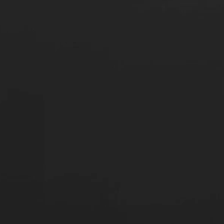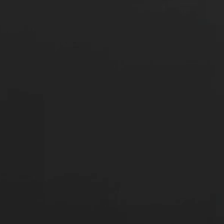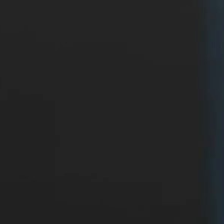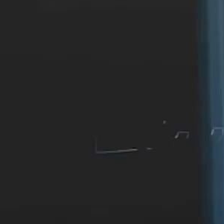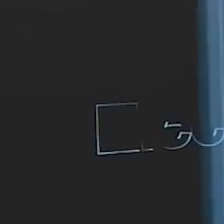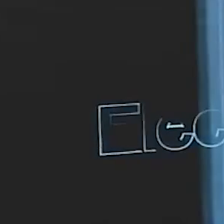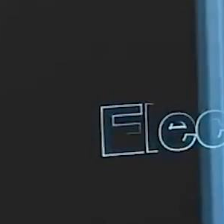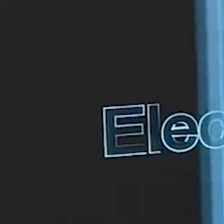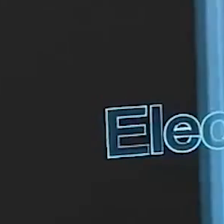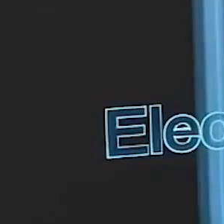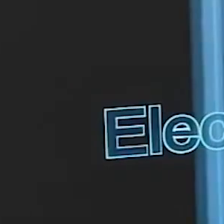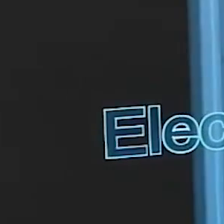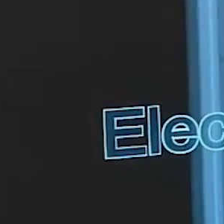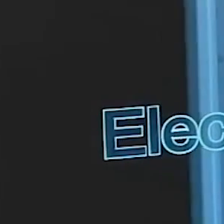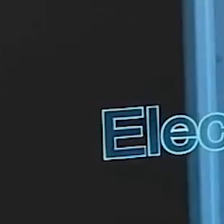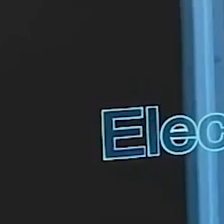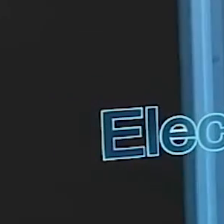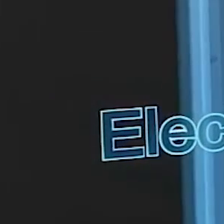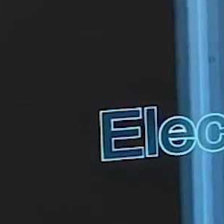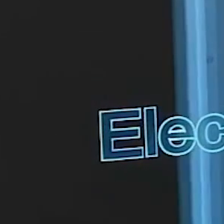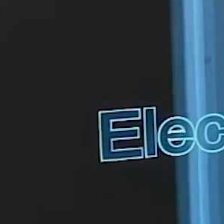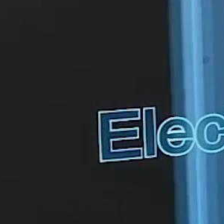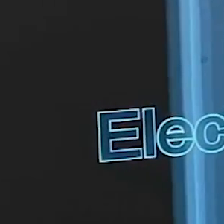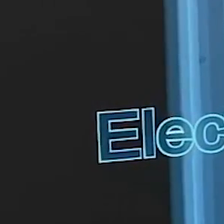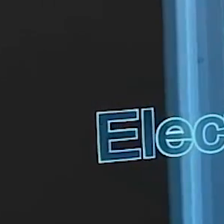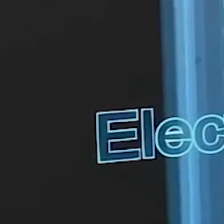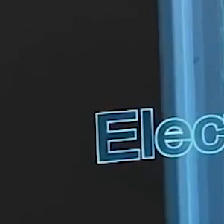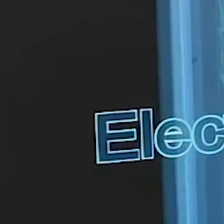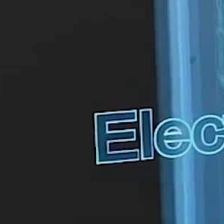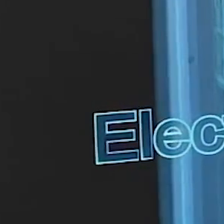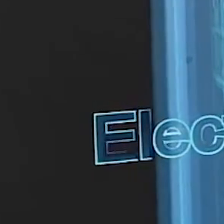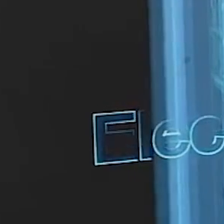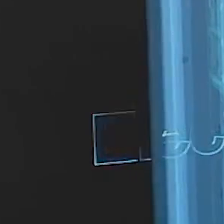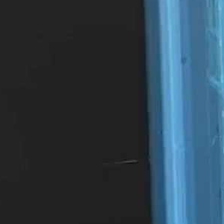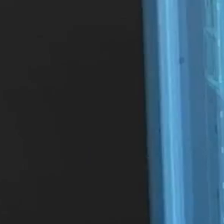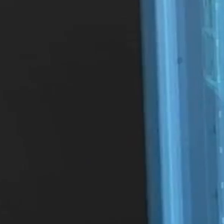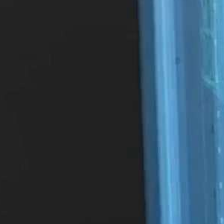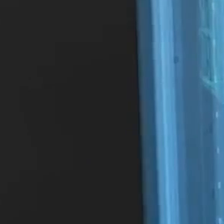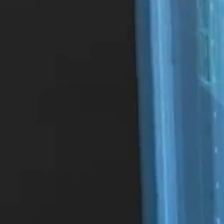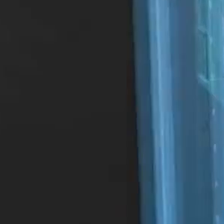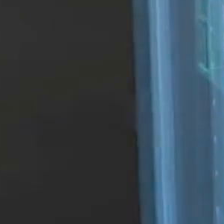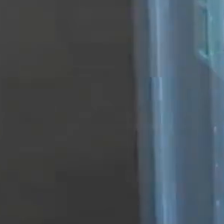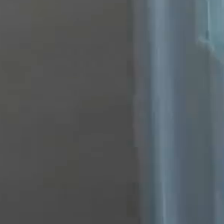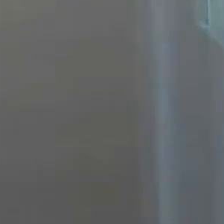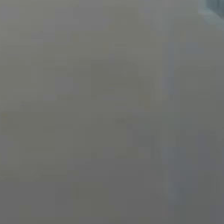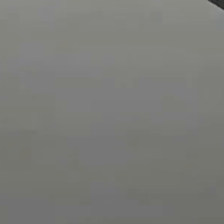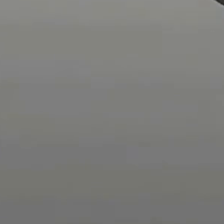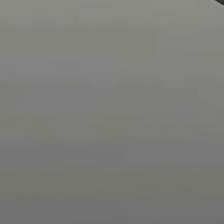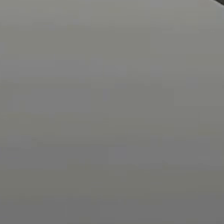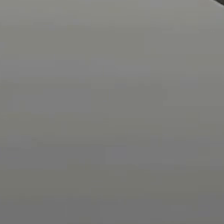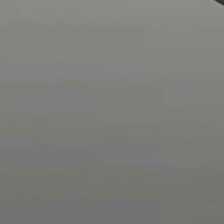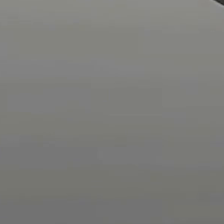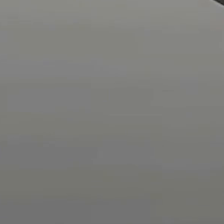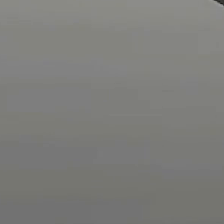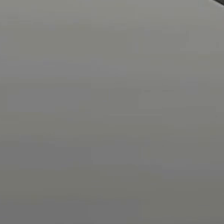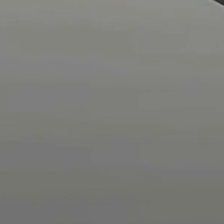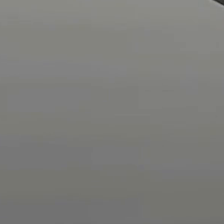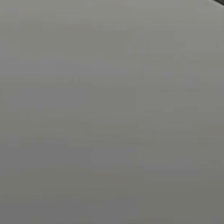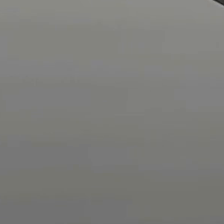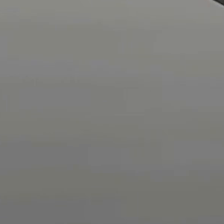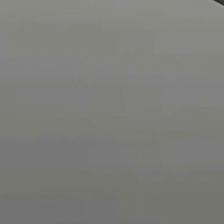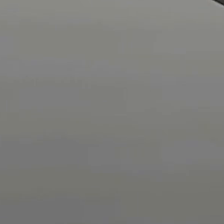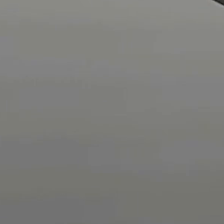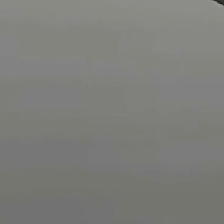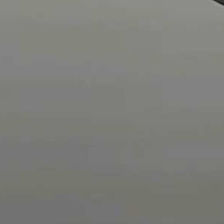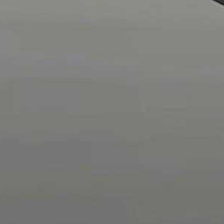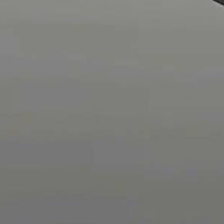products require both optical layer and electrical layer subracks. The DC908 has its footprint using an